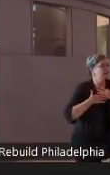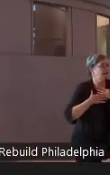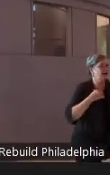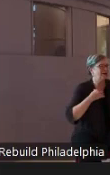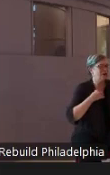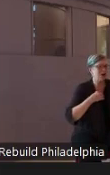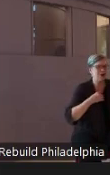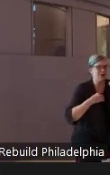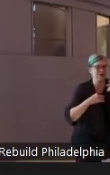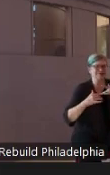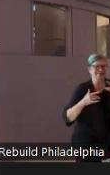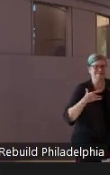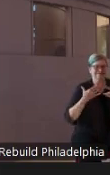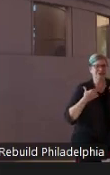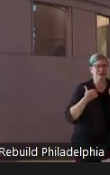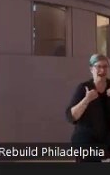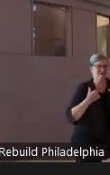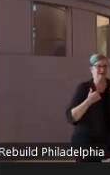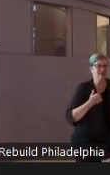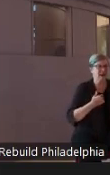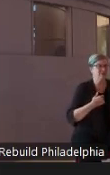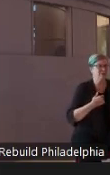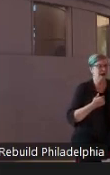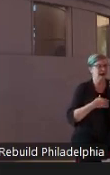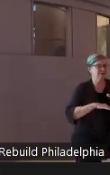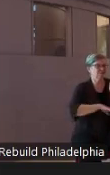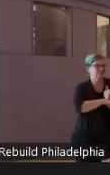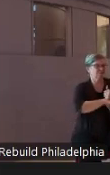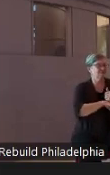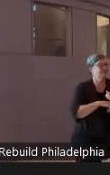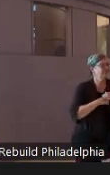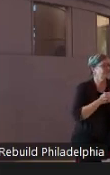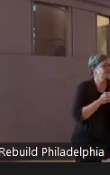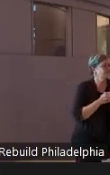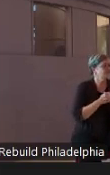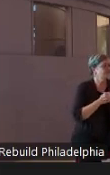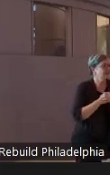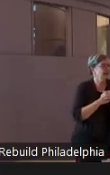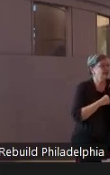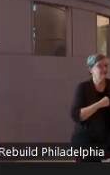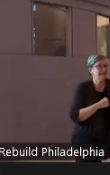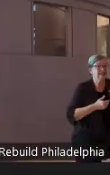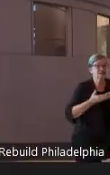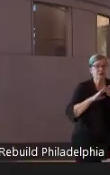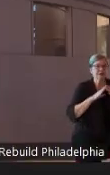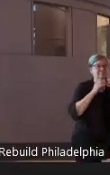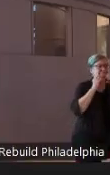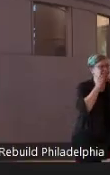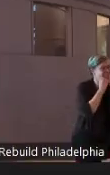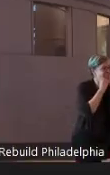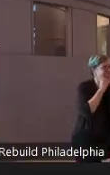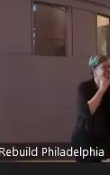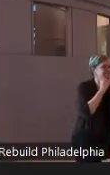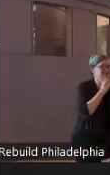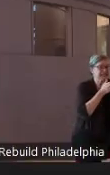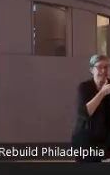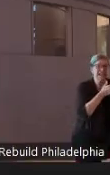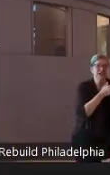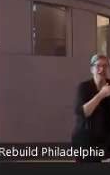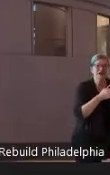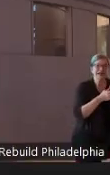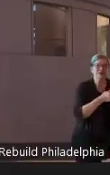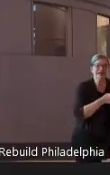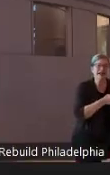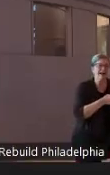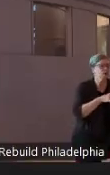to have that facility back, just how important it is to not just this community adjacent to the Carousel House,